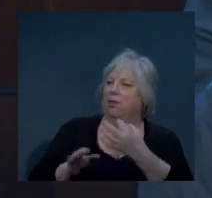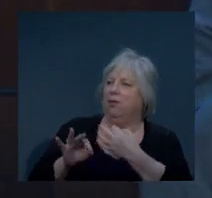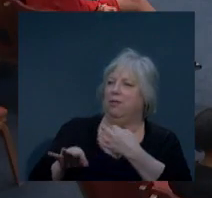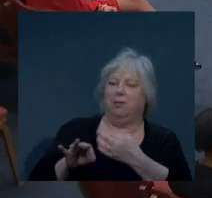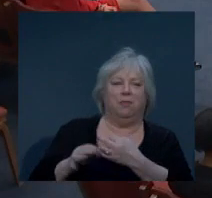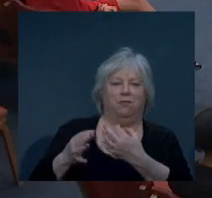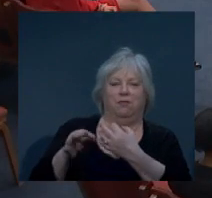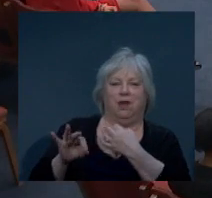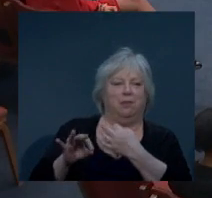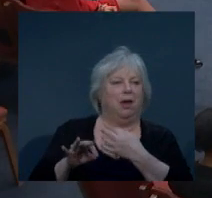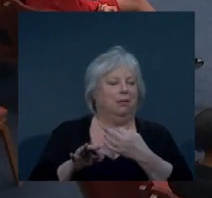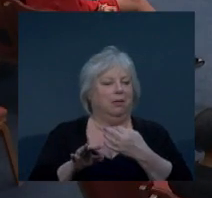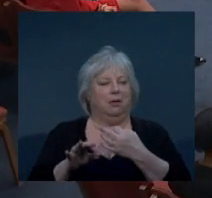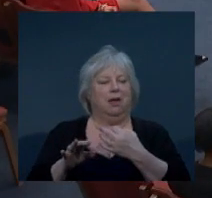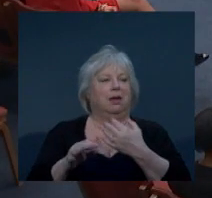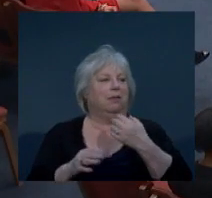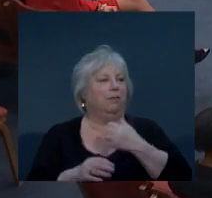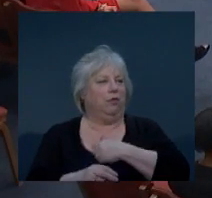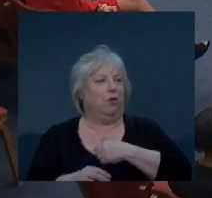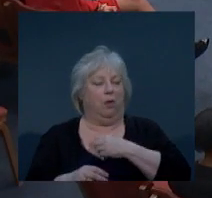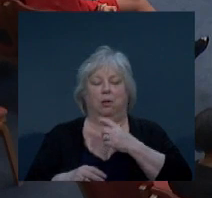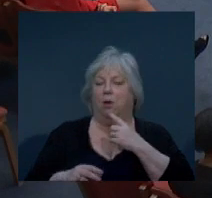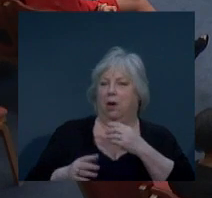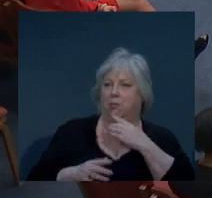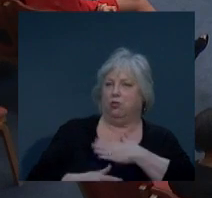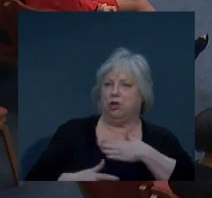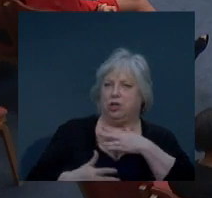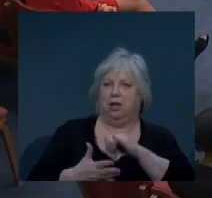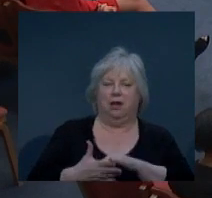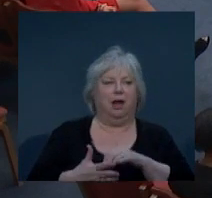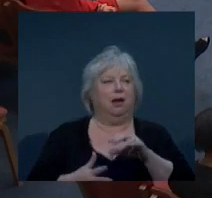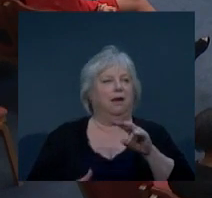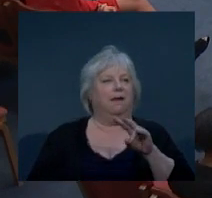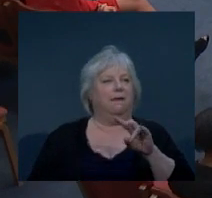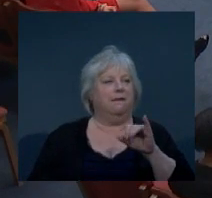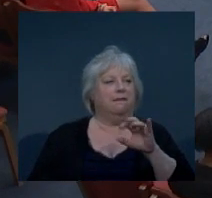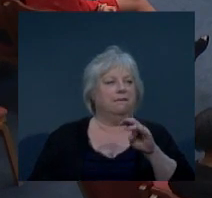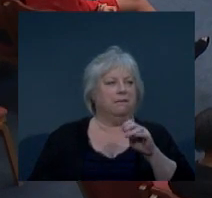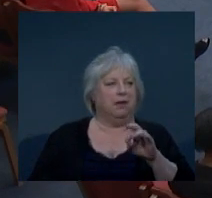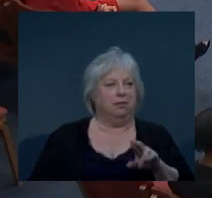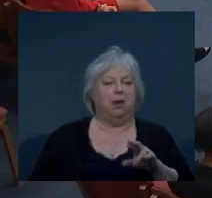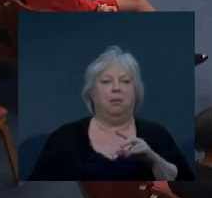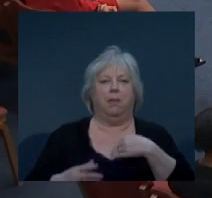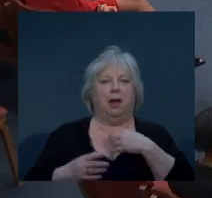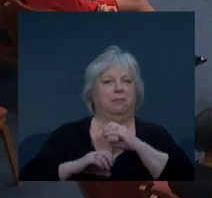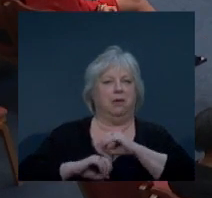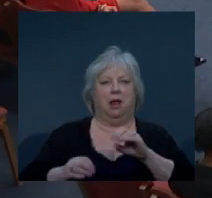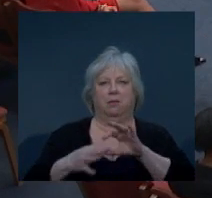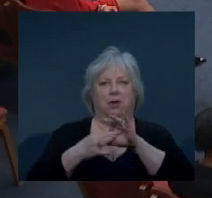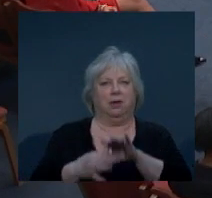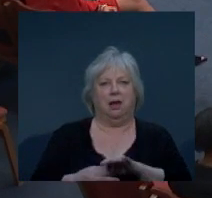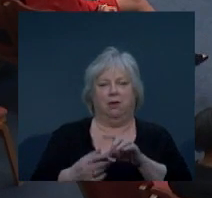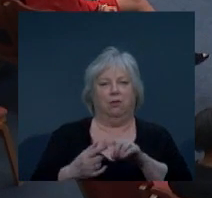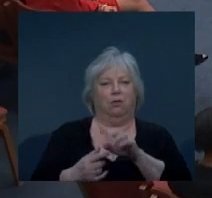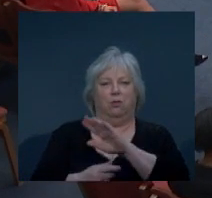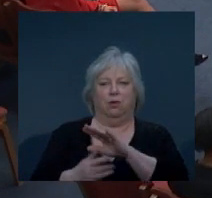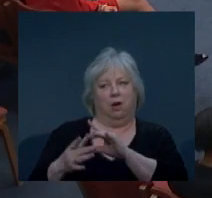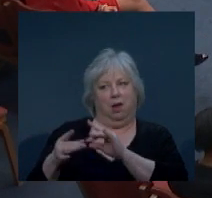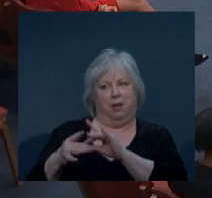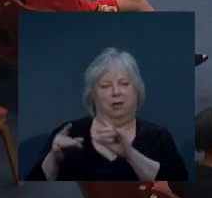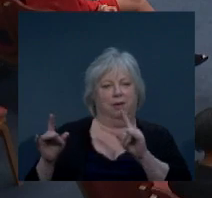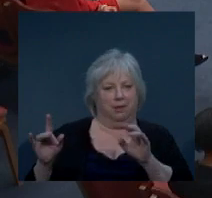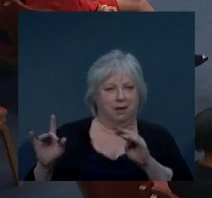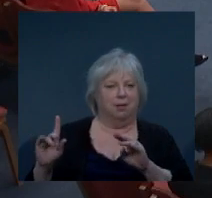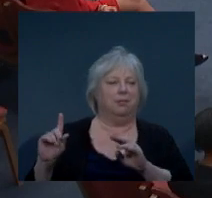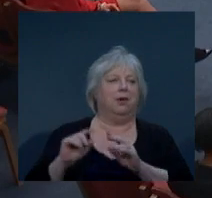Sorry. No problem. Do appreciate that. Director, Vice Mayor Wyrick. Yeah, mine have nothing to do with your comments,